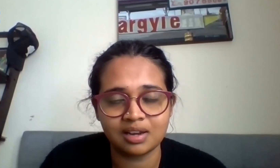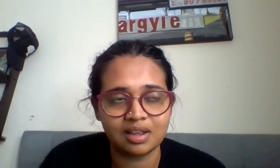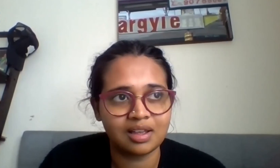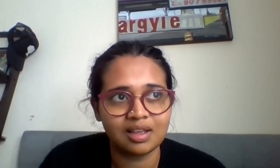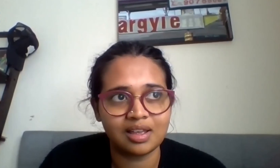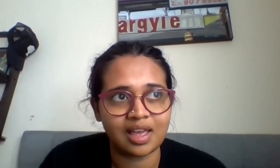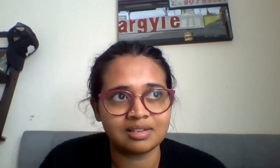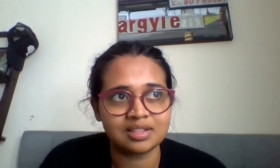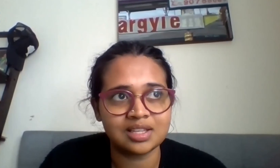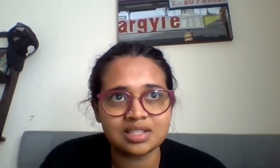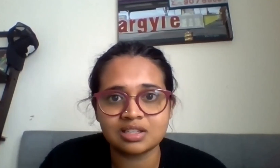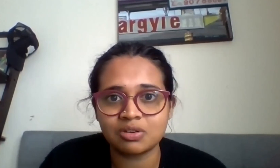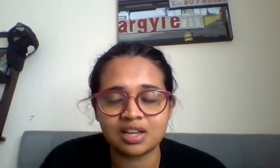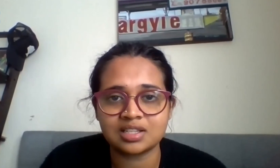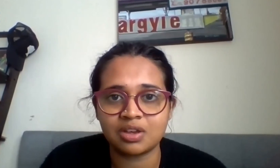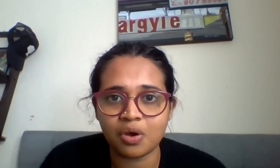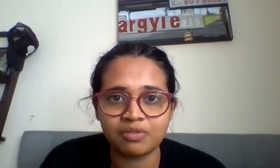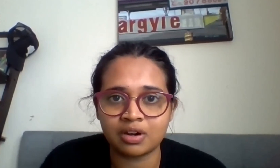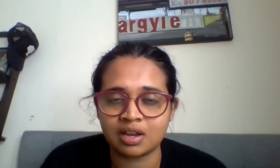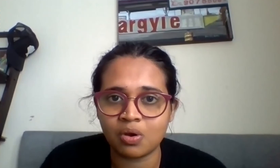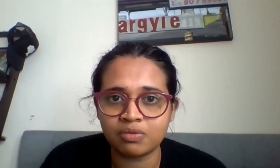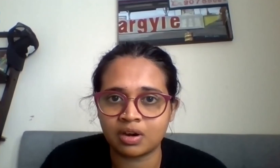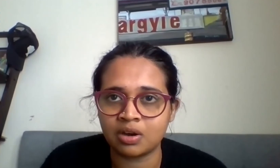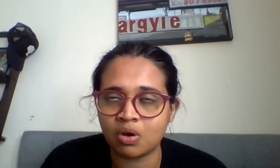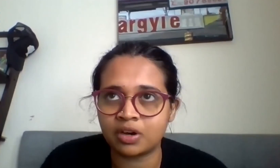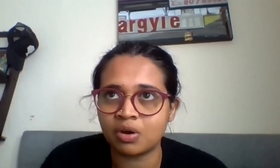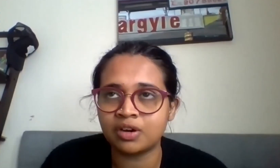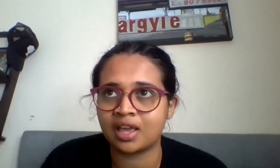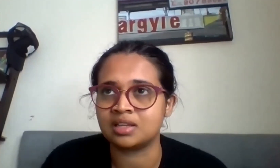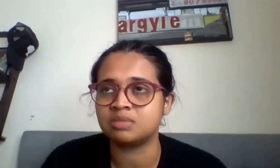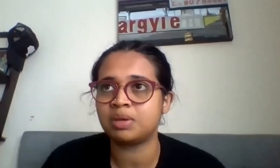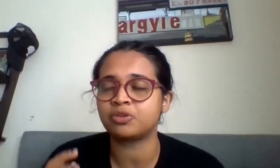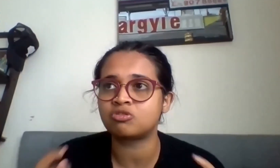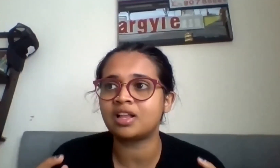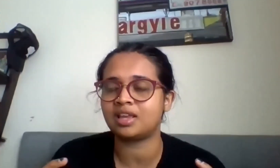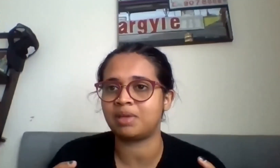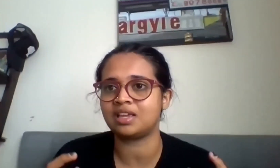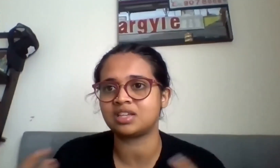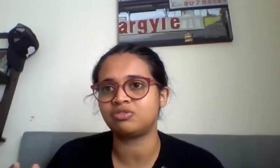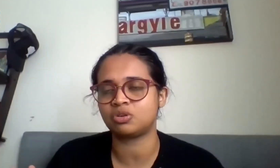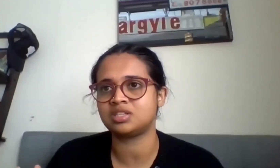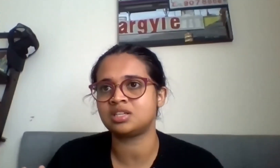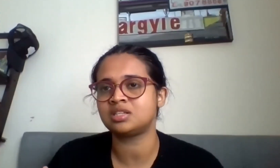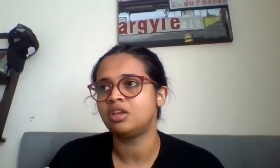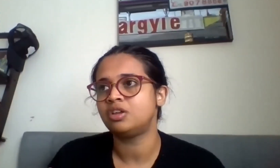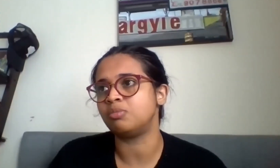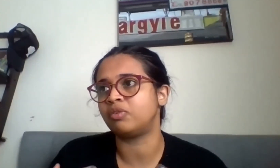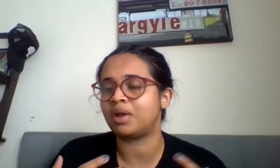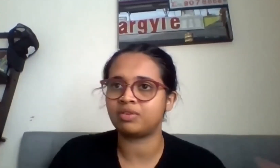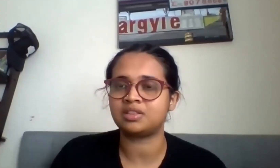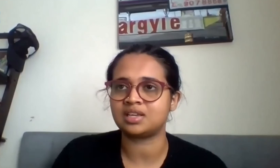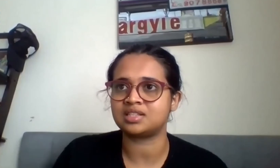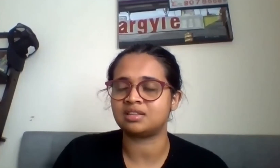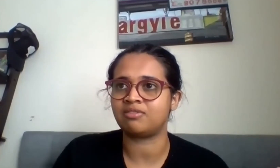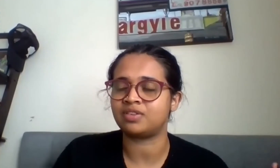at. And this is a story that I see over and over and over and over again, is people struggling and making tough choices to move away